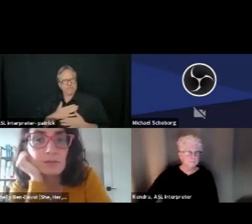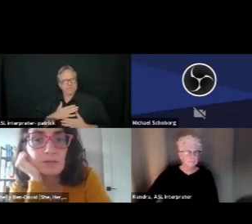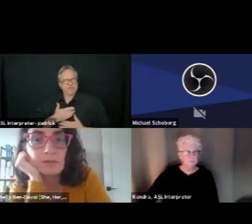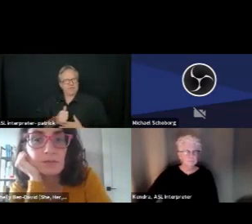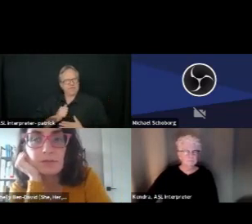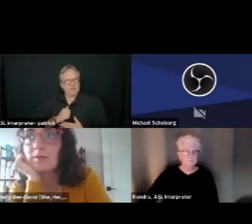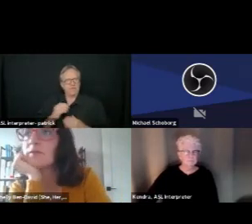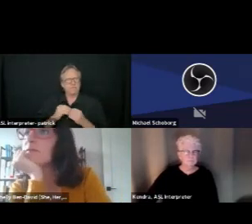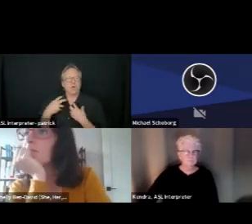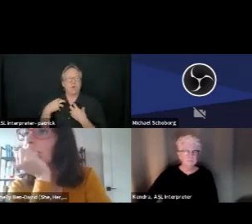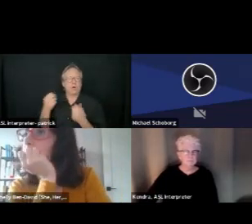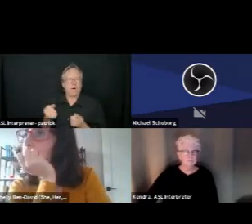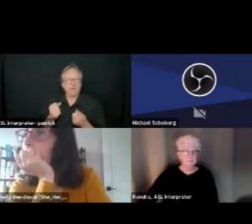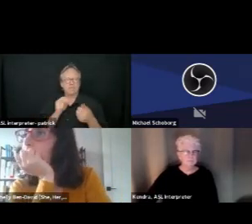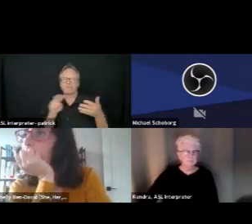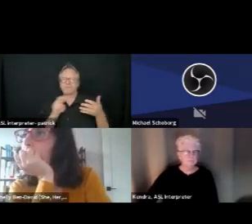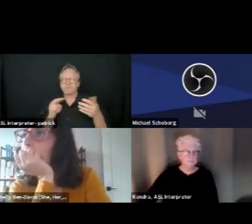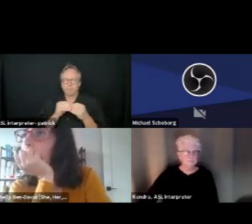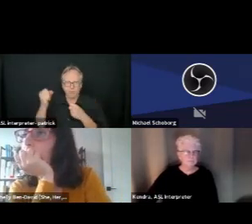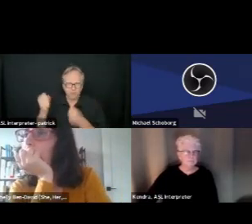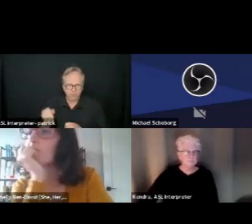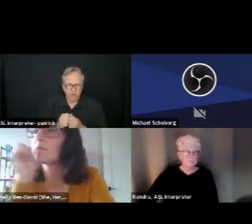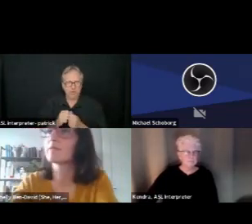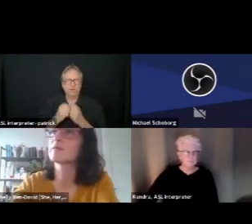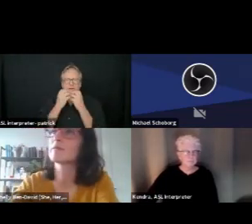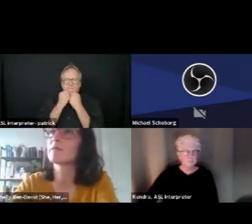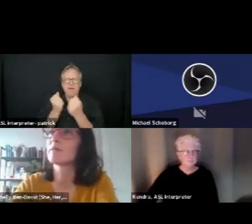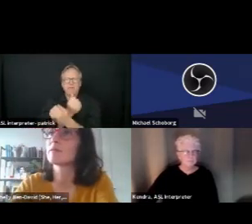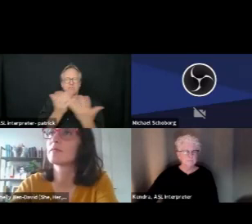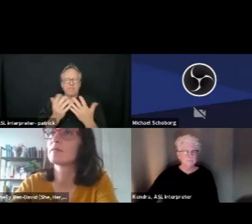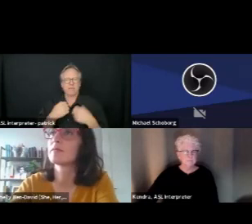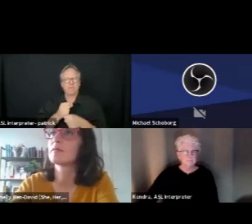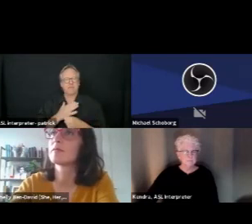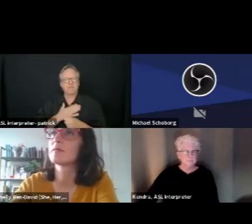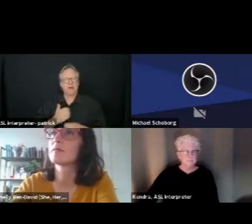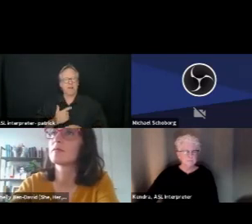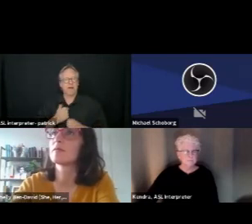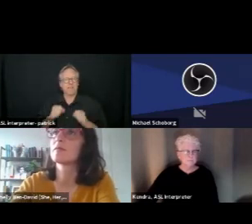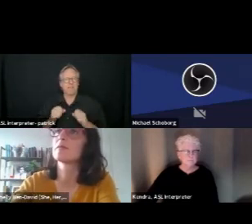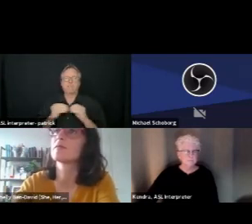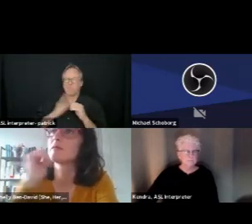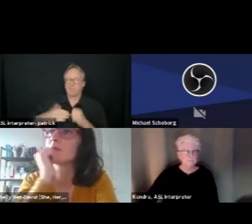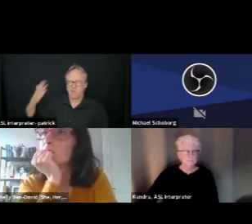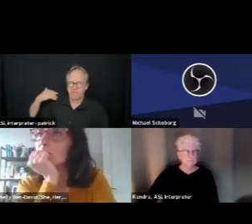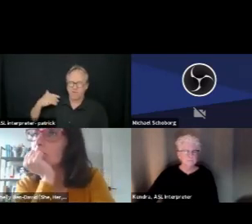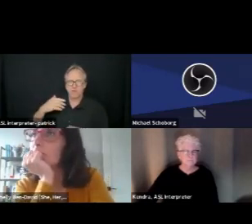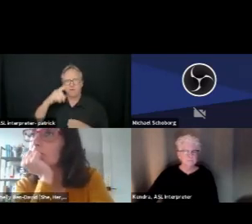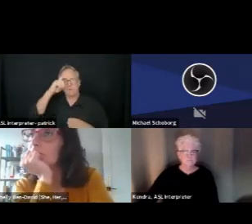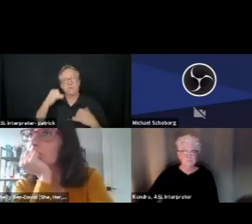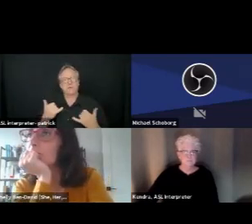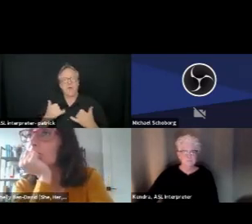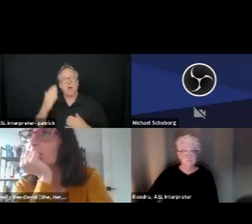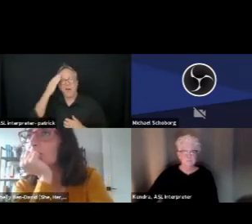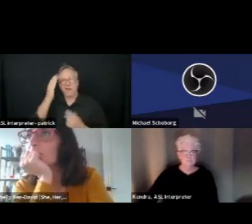who is a lot more confident, is a lot stronger, and values everything that makes my life possible a lot more than I used to. Because now I know